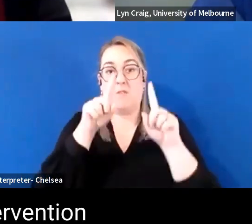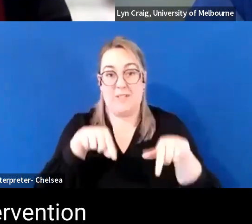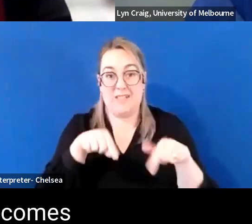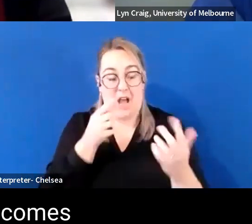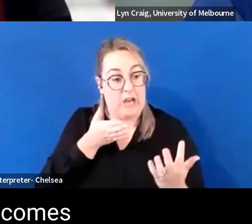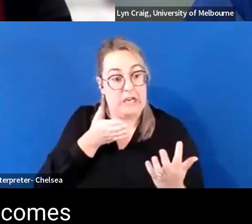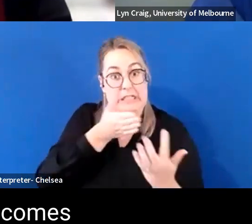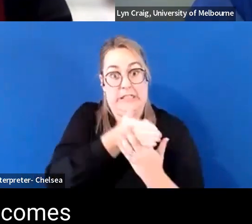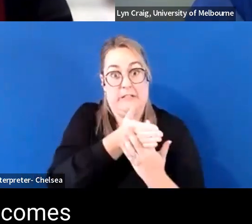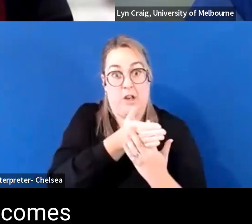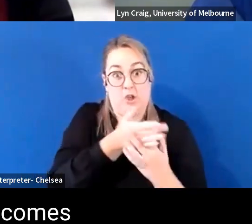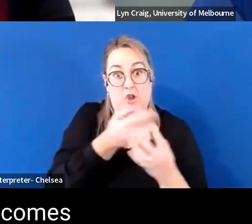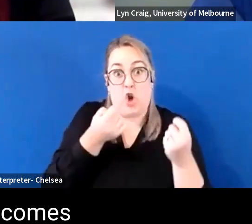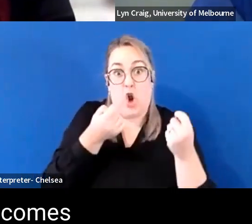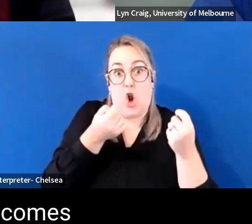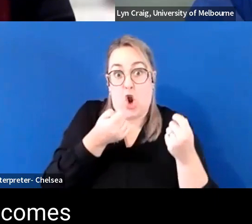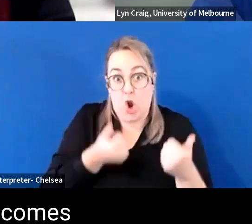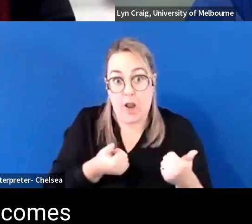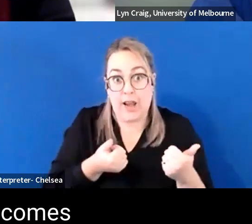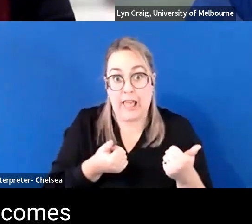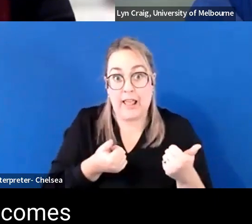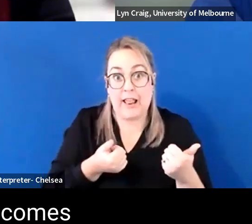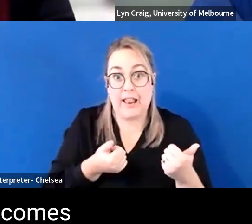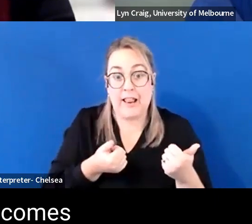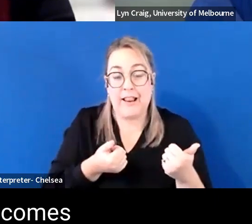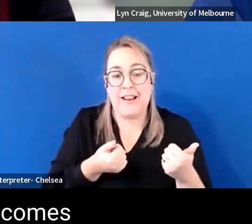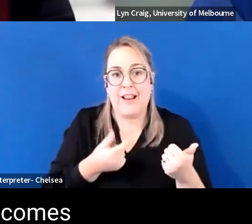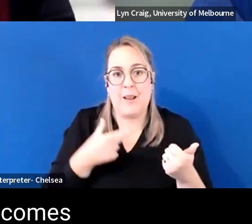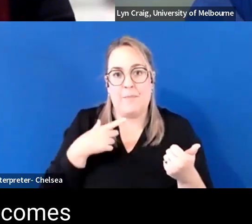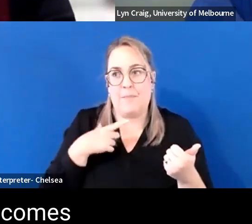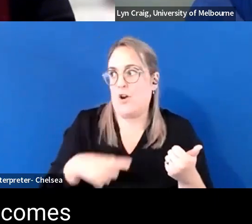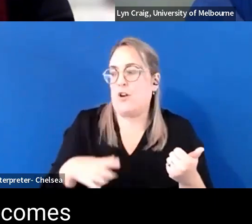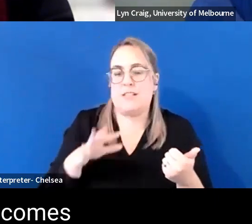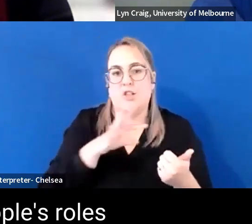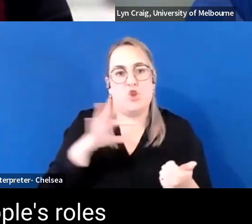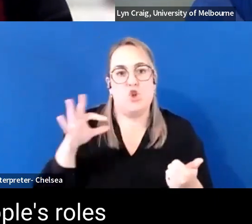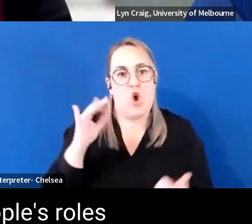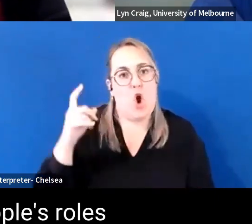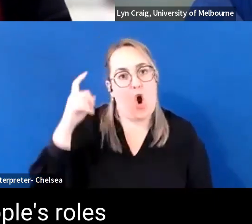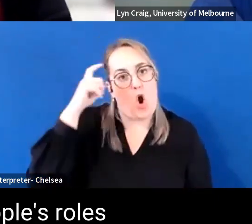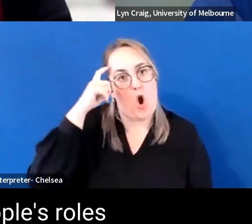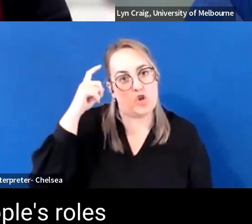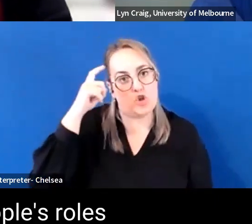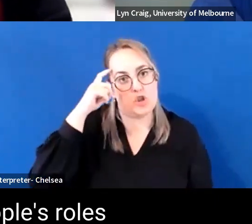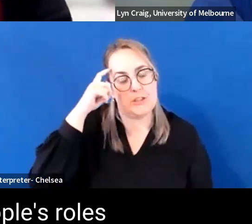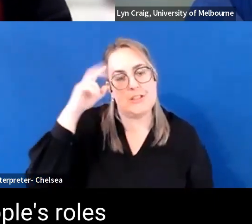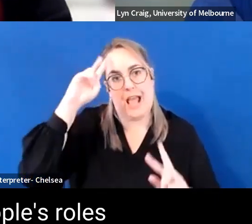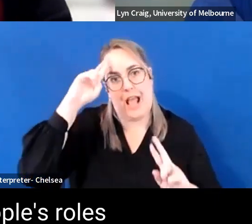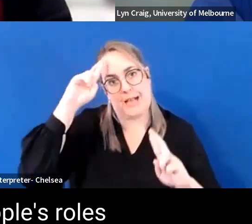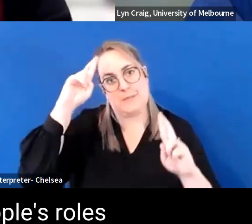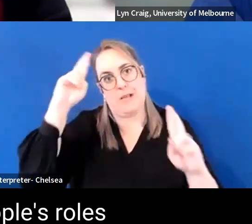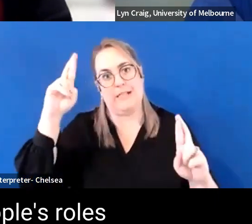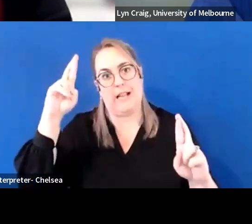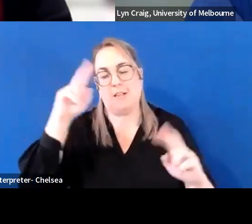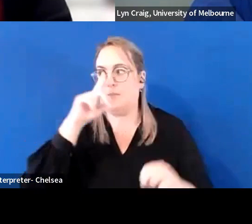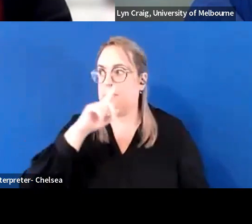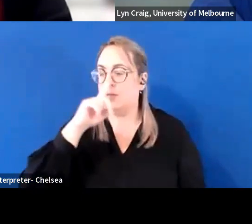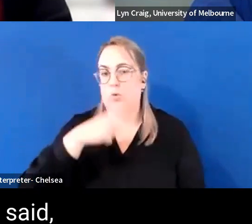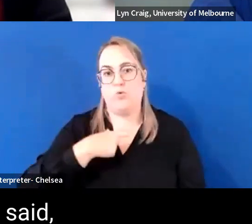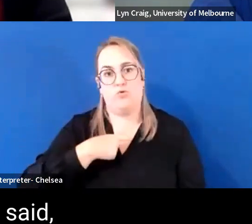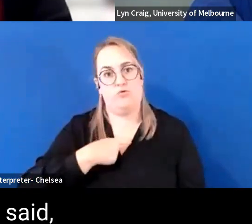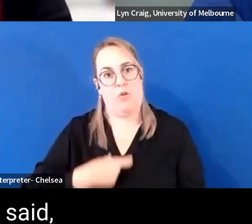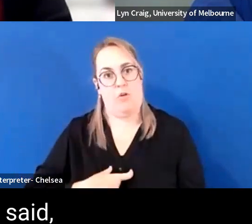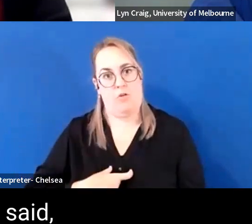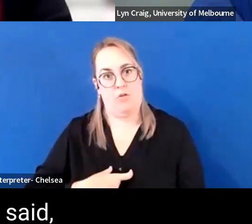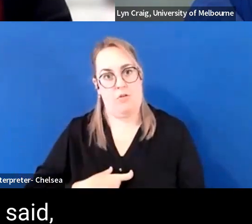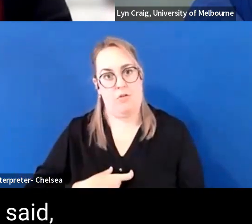early, because it becomes an unconscious expectation around what people's roles are in the homes.